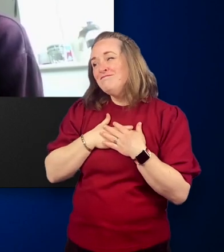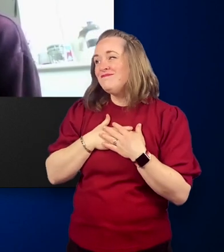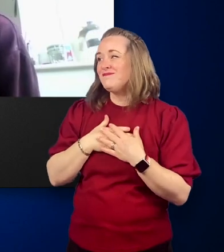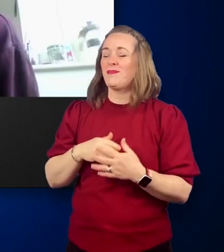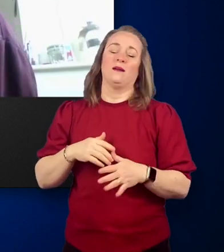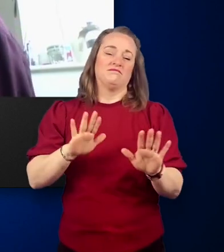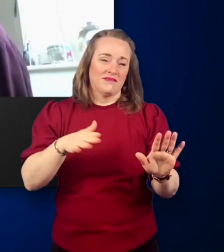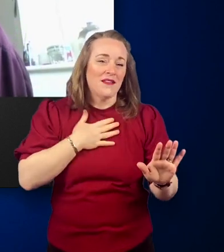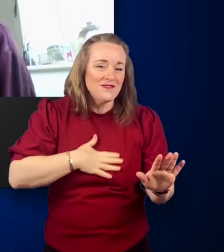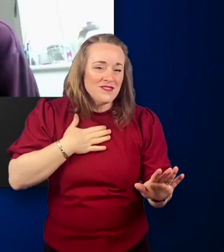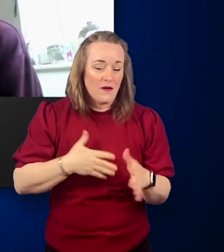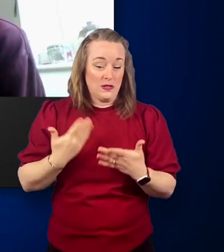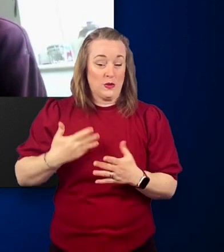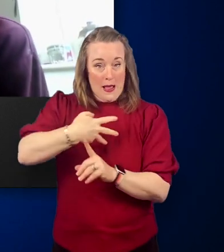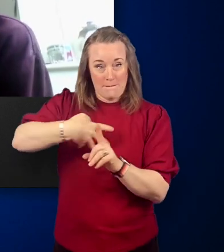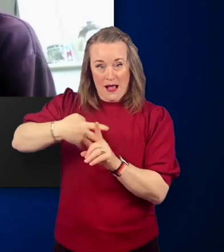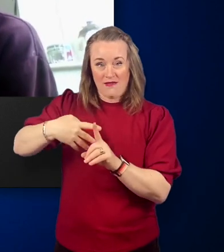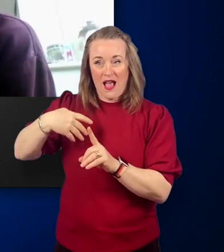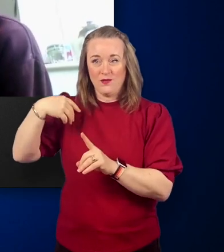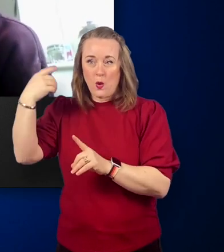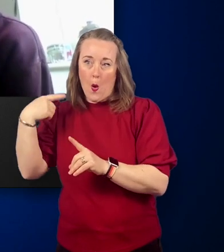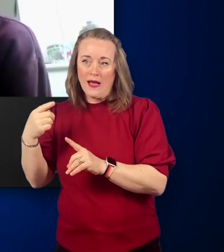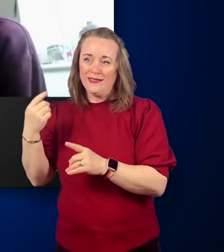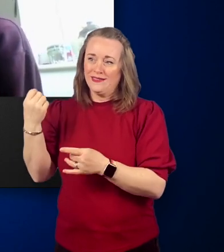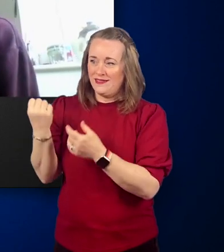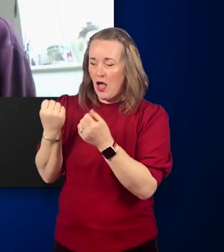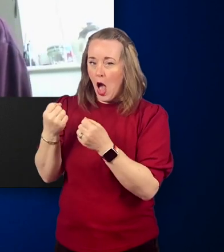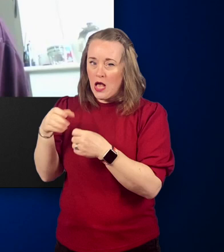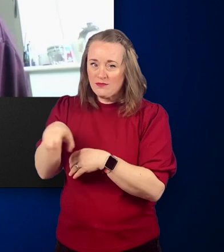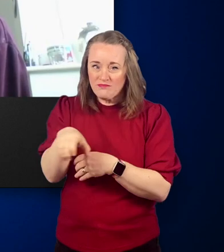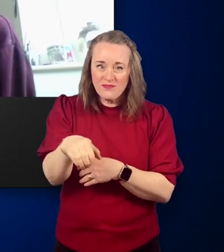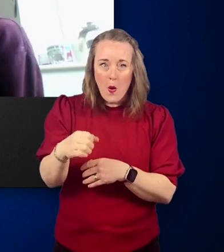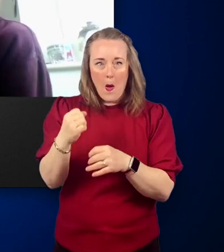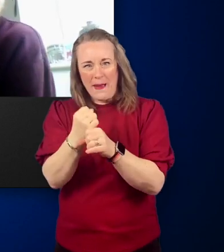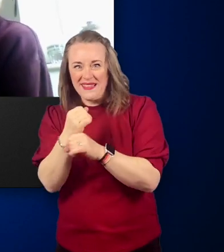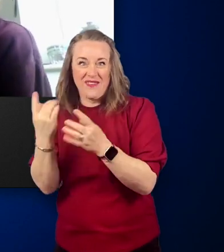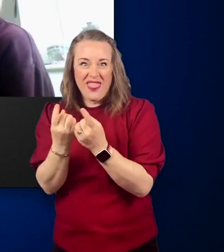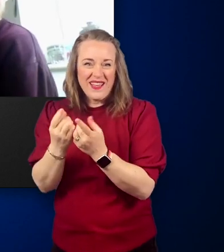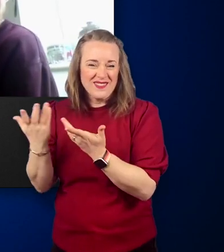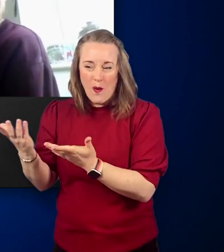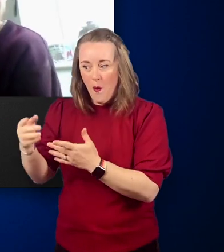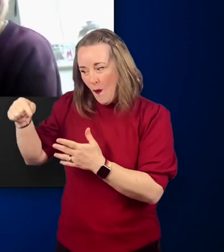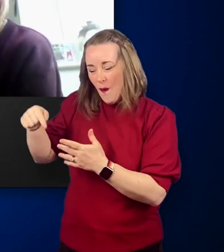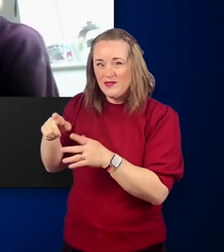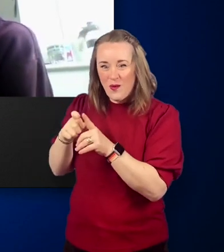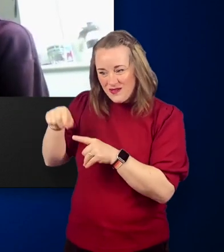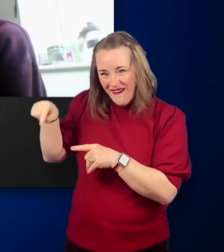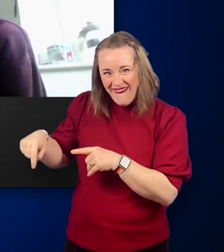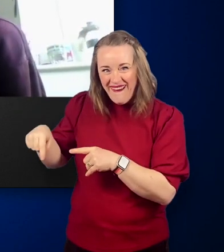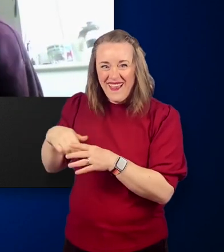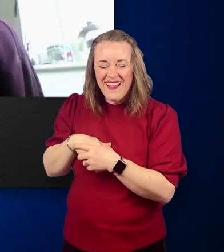Sorry if there's any background noise of cars or banging or Noah. Or this one.